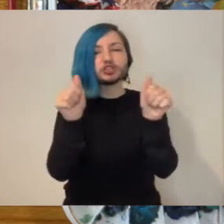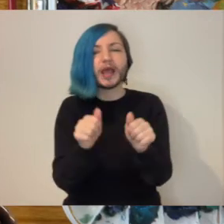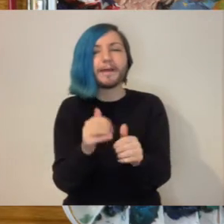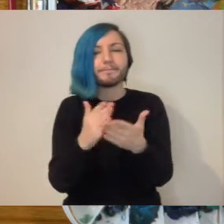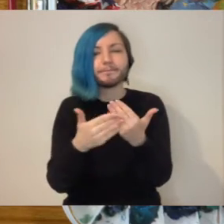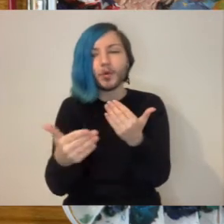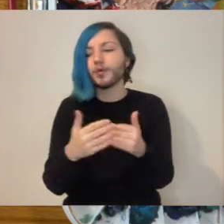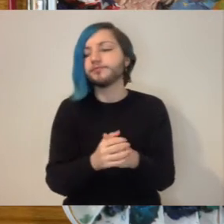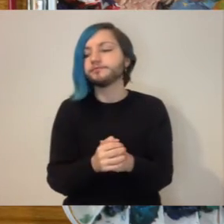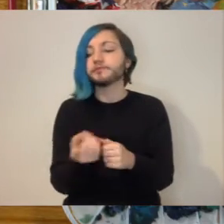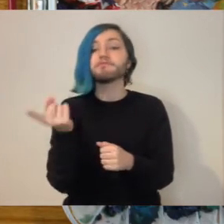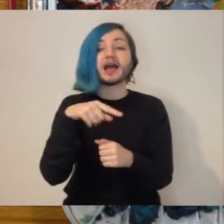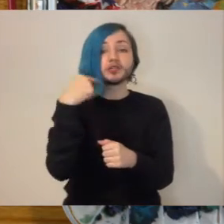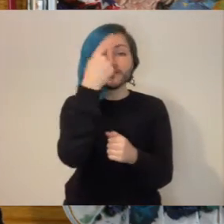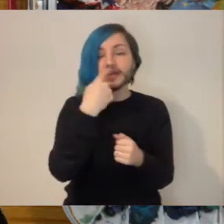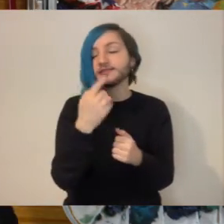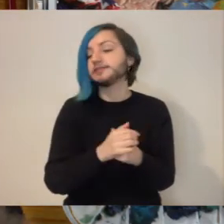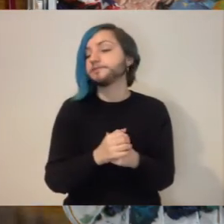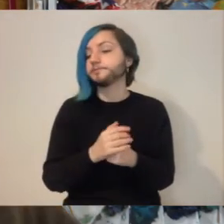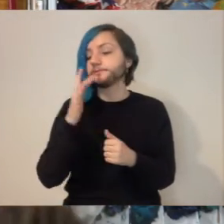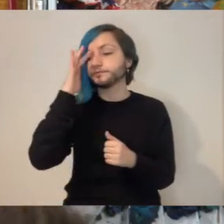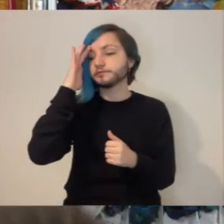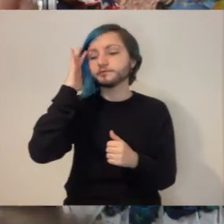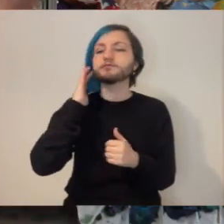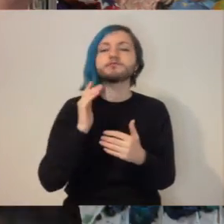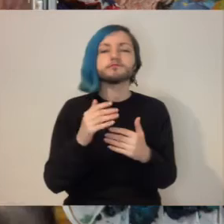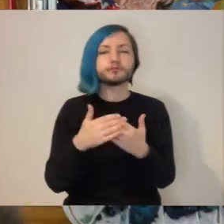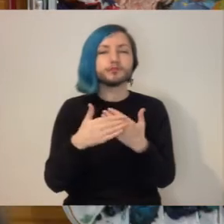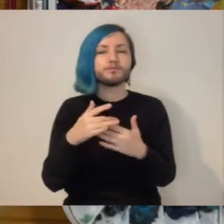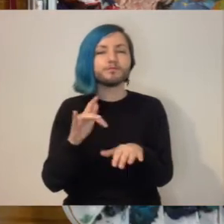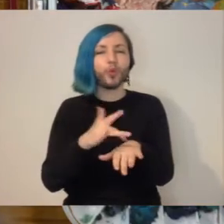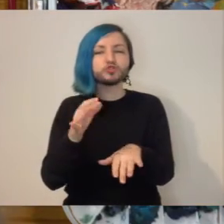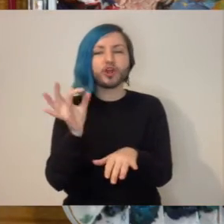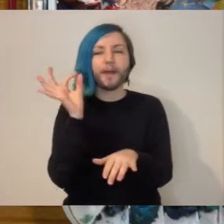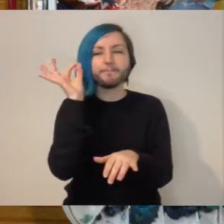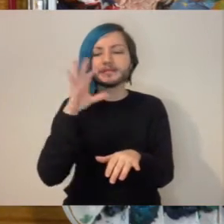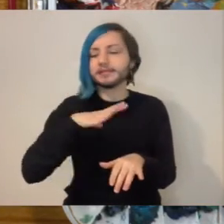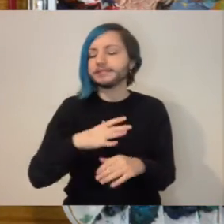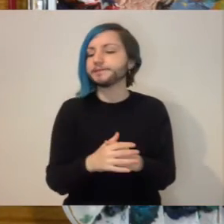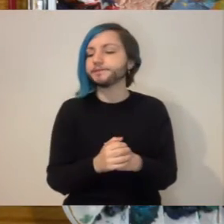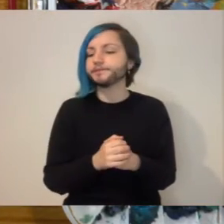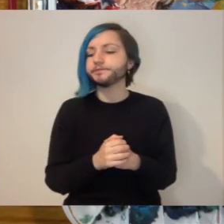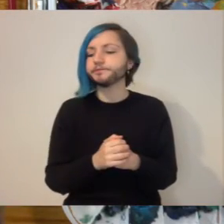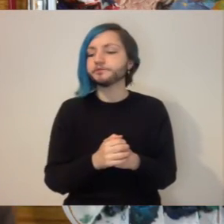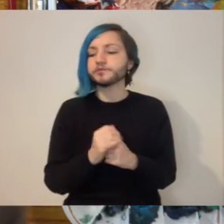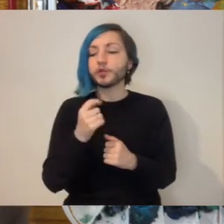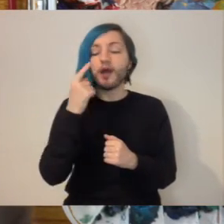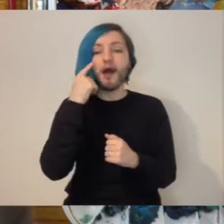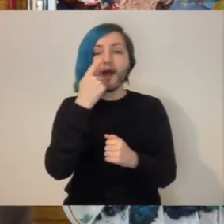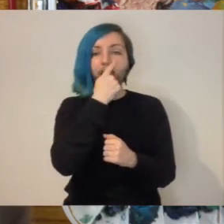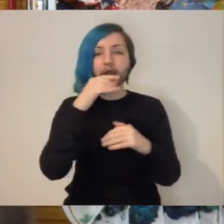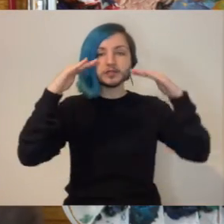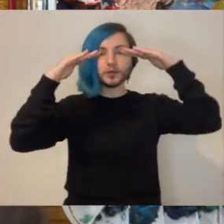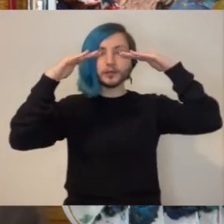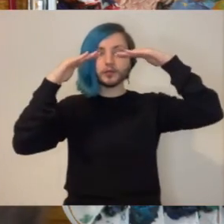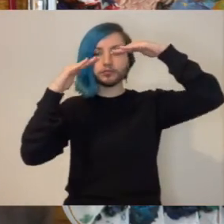little bit more. So going back to the face, let's get a sharper pencil for this. Now her eyes will